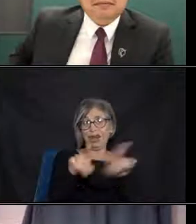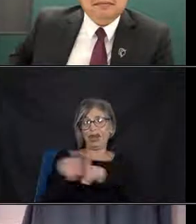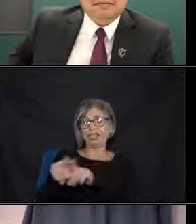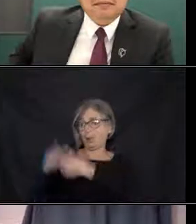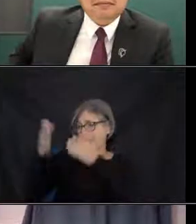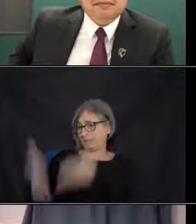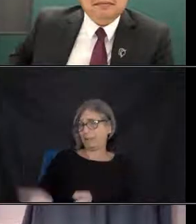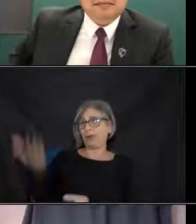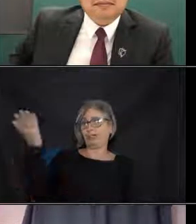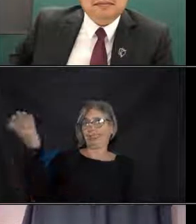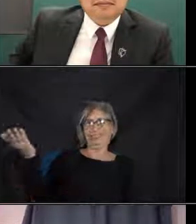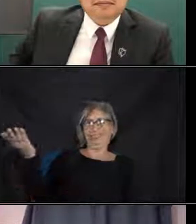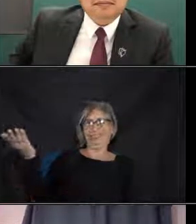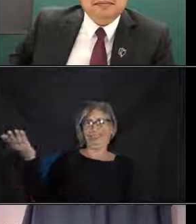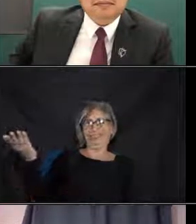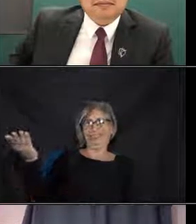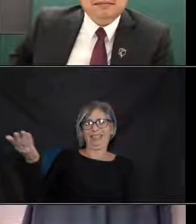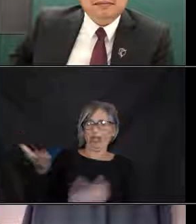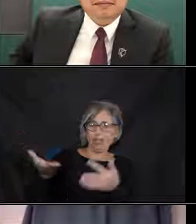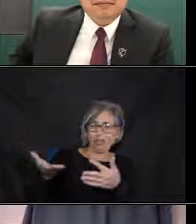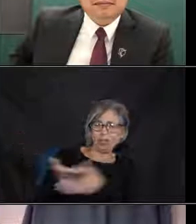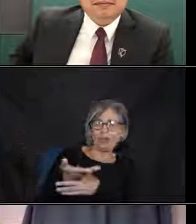person through our